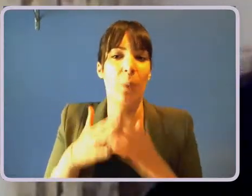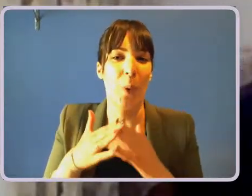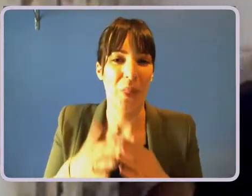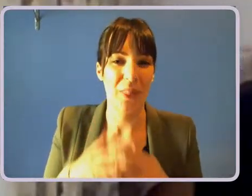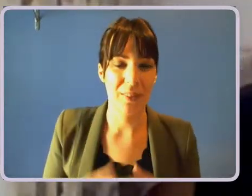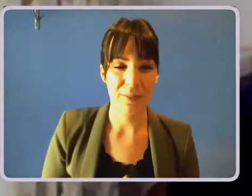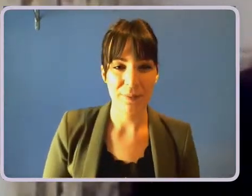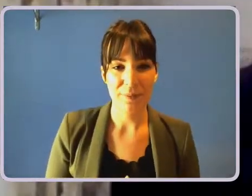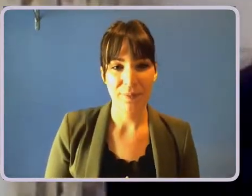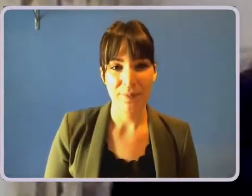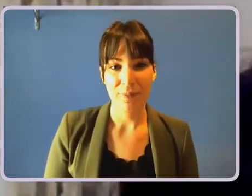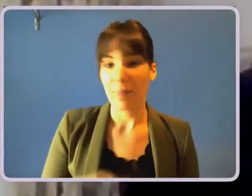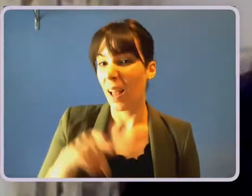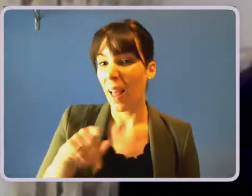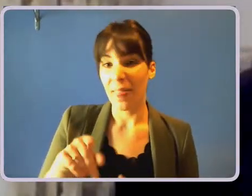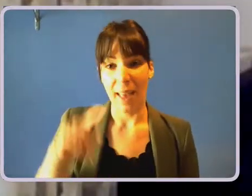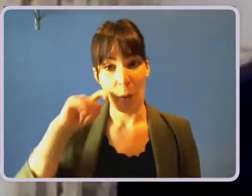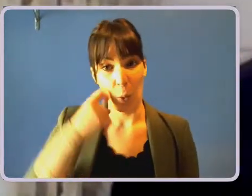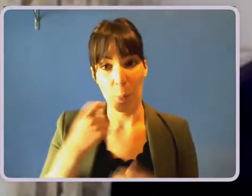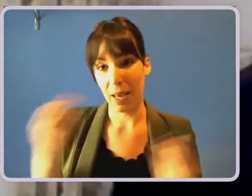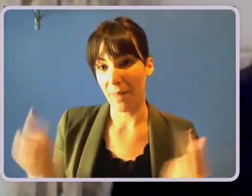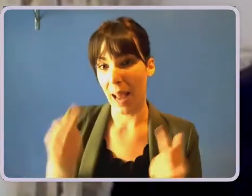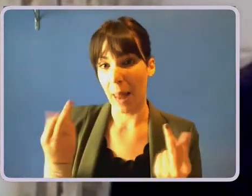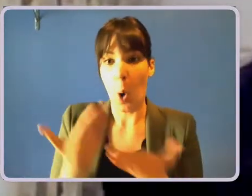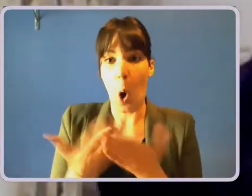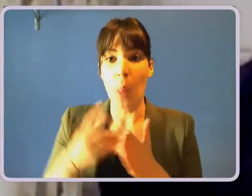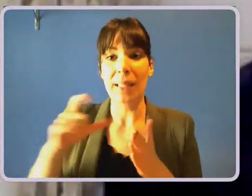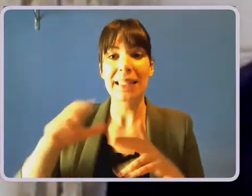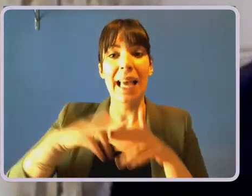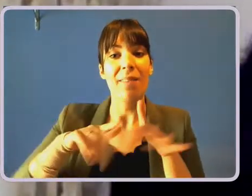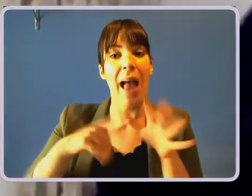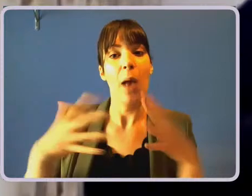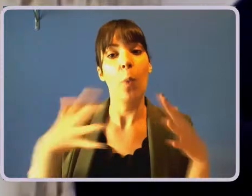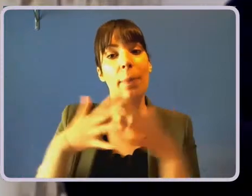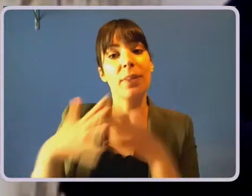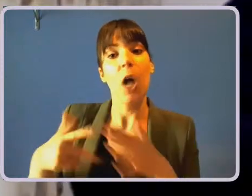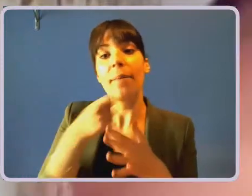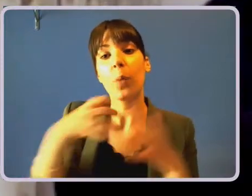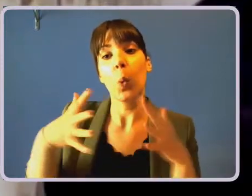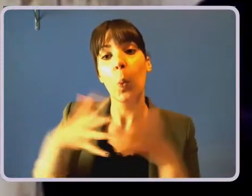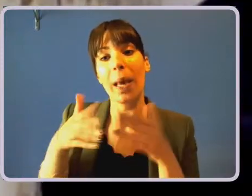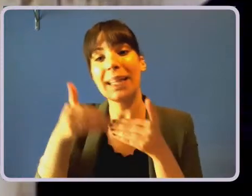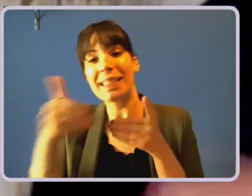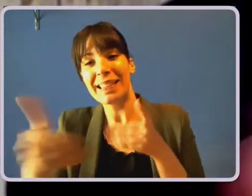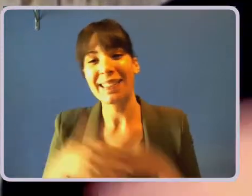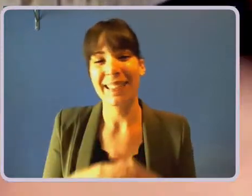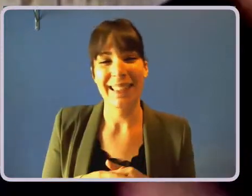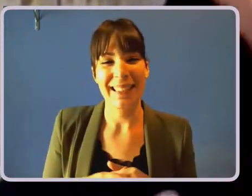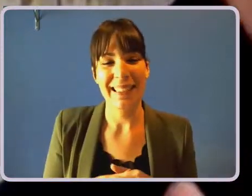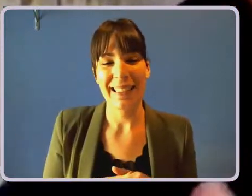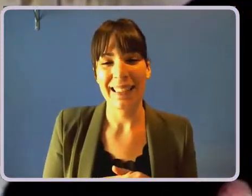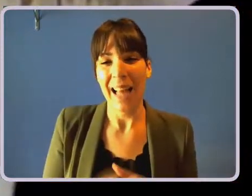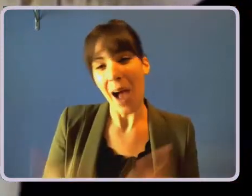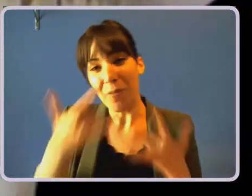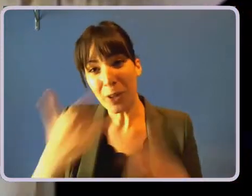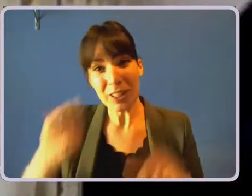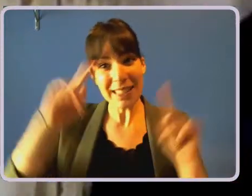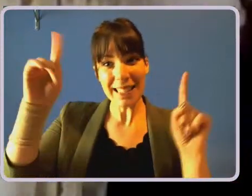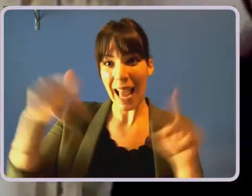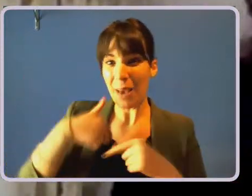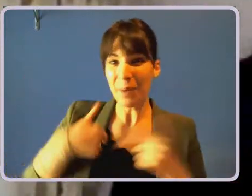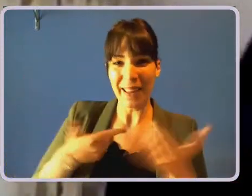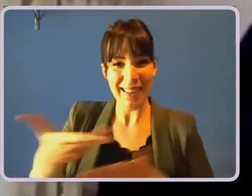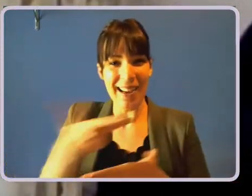they're available. They will be available on the CFA website in a couple of weeks' time when we launch. Unfortunately, this is just coming a little bit early, just a little bit before we launch